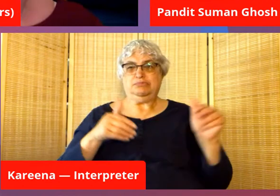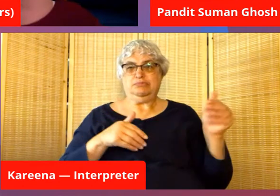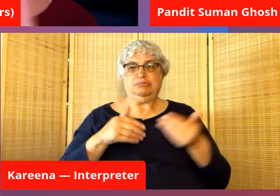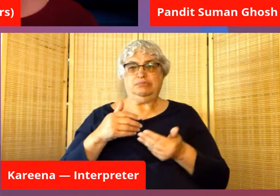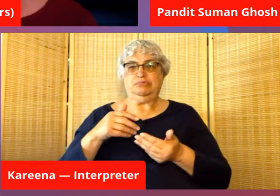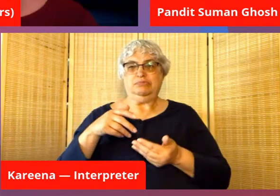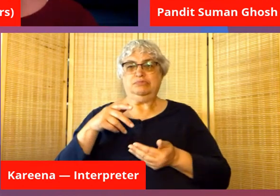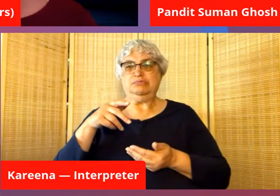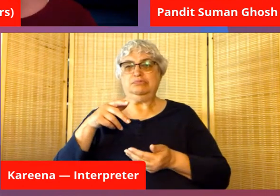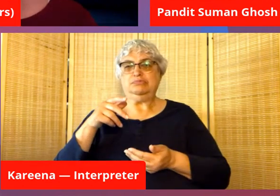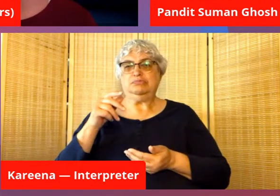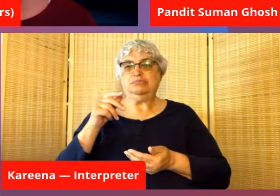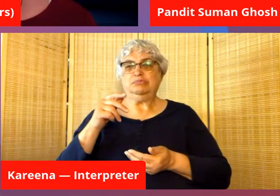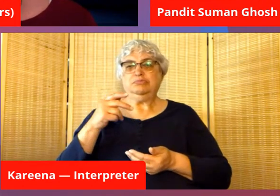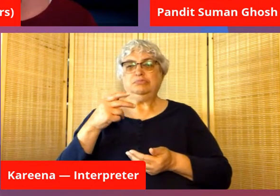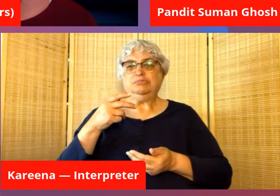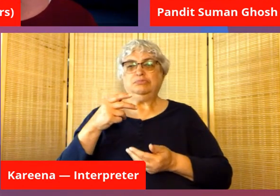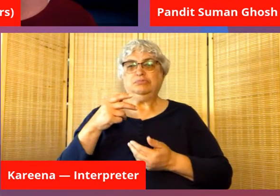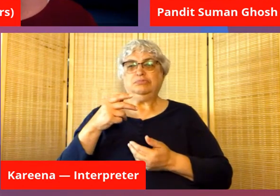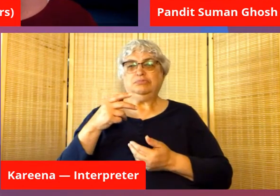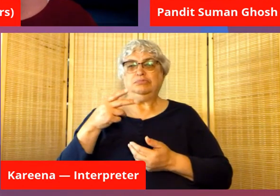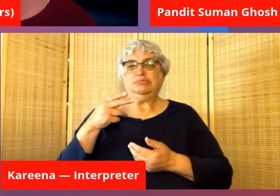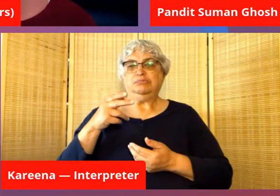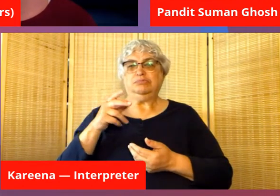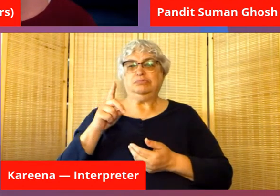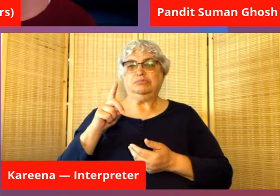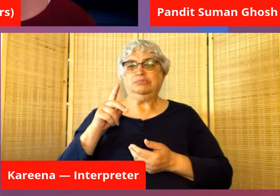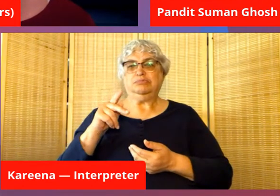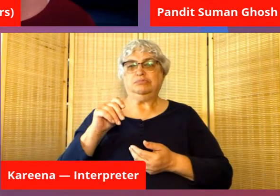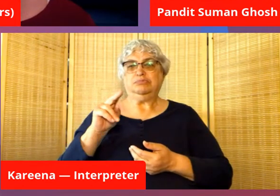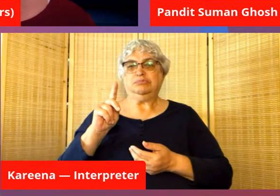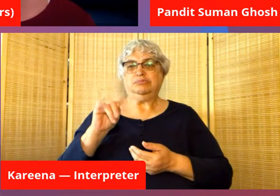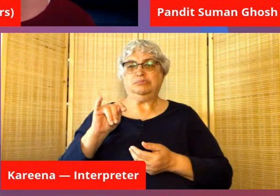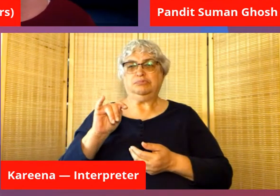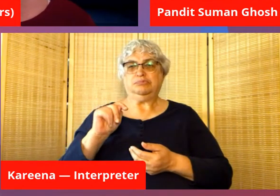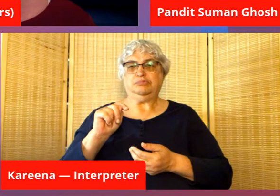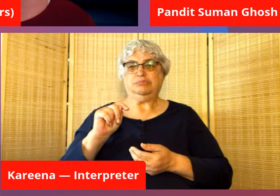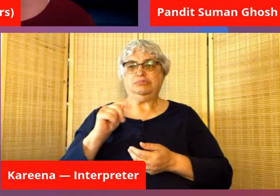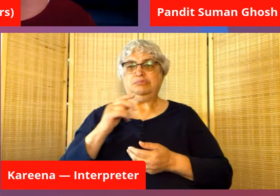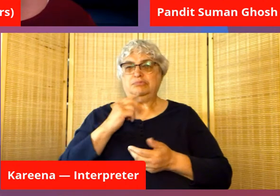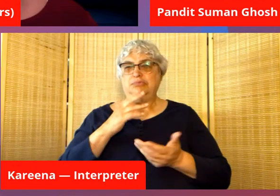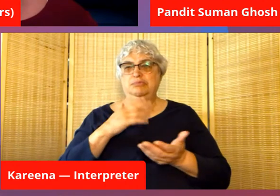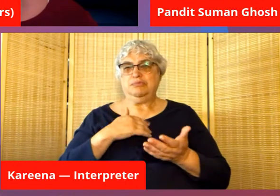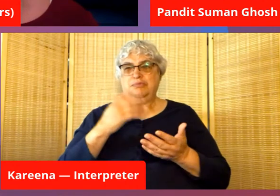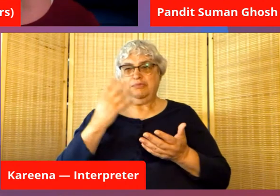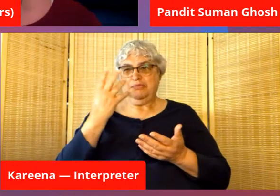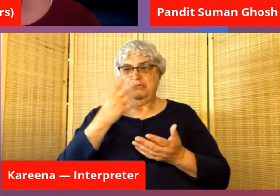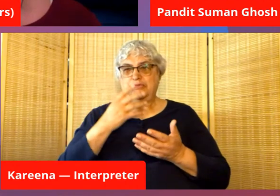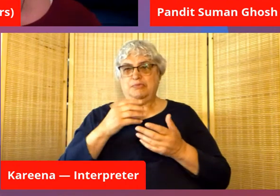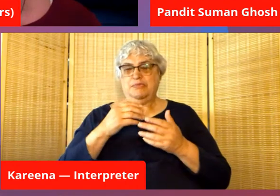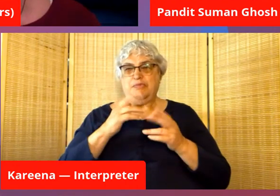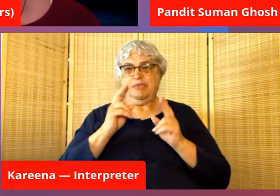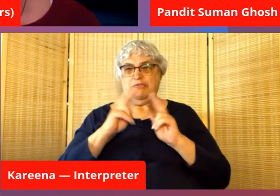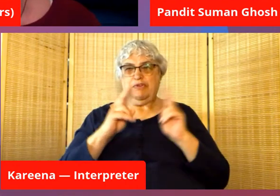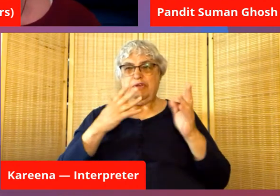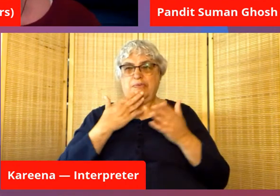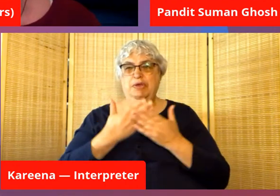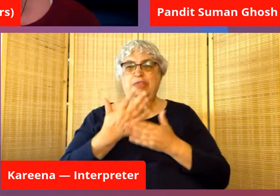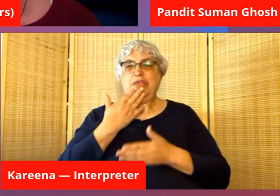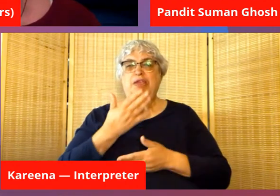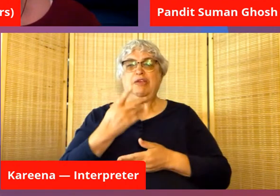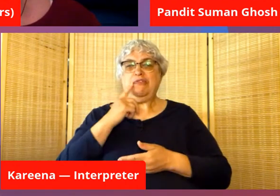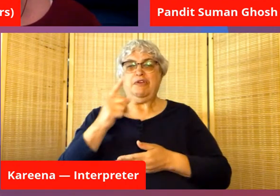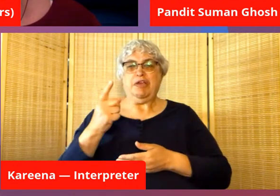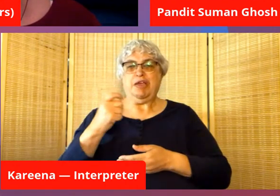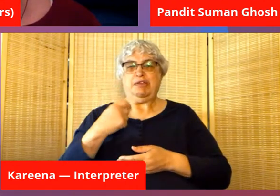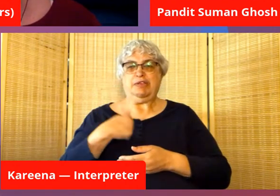Panditji, and also to your lovely wife, Sashi. How are you this evening? Doing very well. Thank you so very